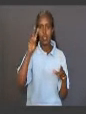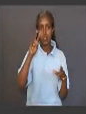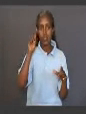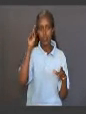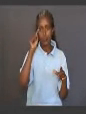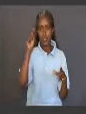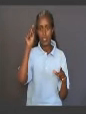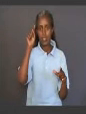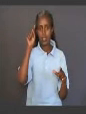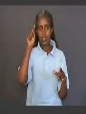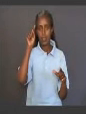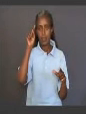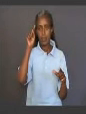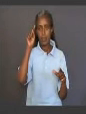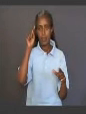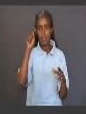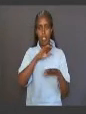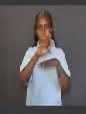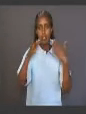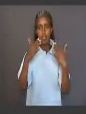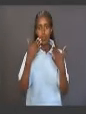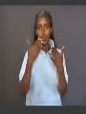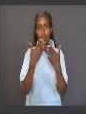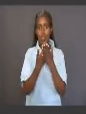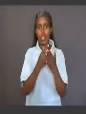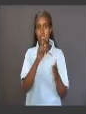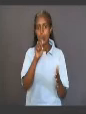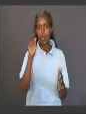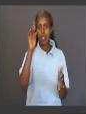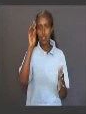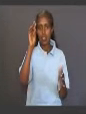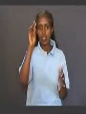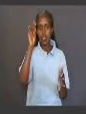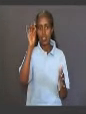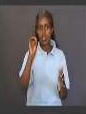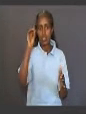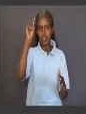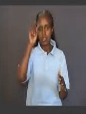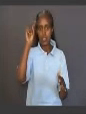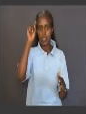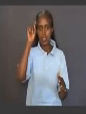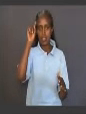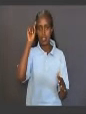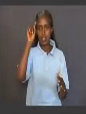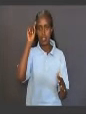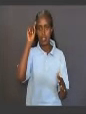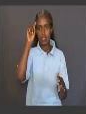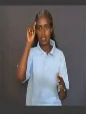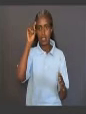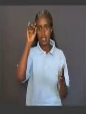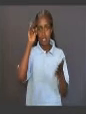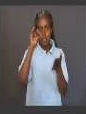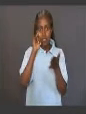72 degrees, the total is 180 degrees.